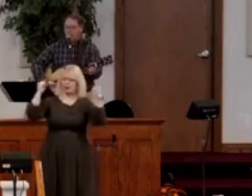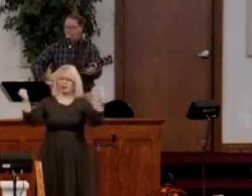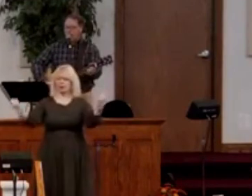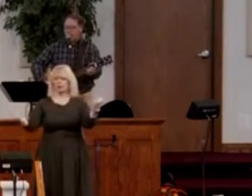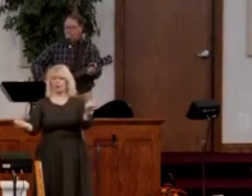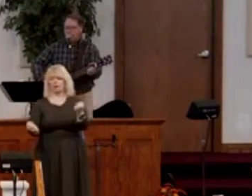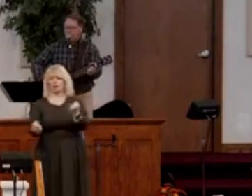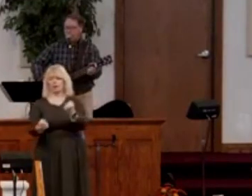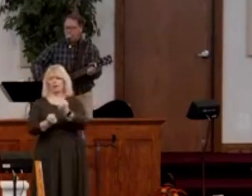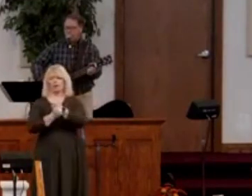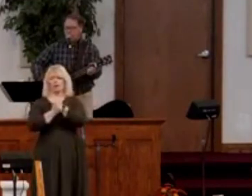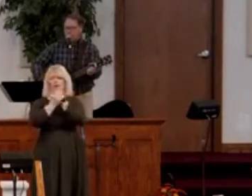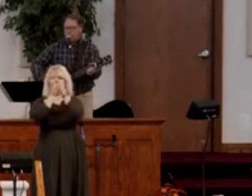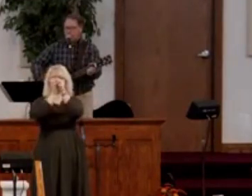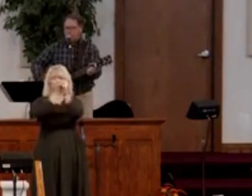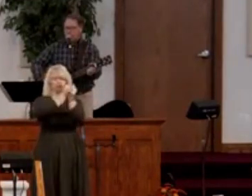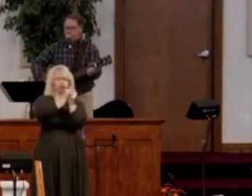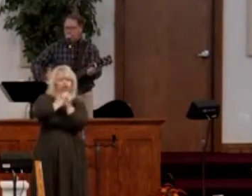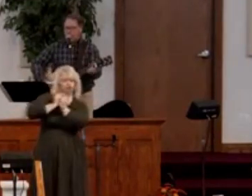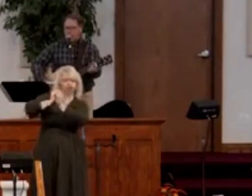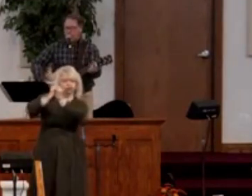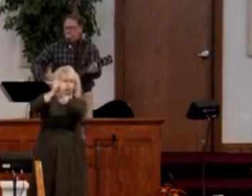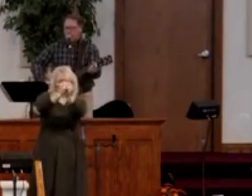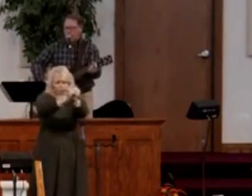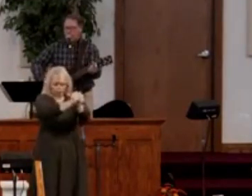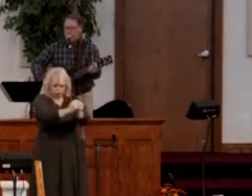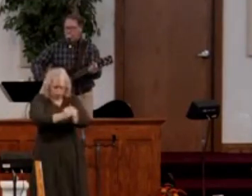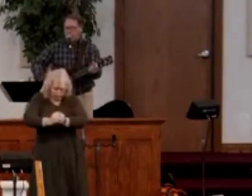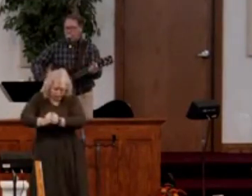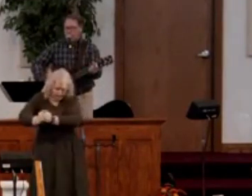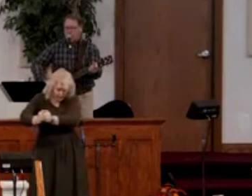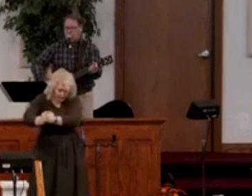sorrow and love flow me